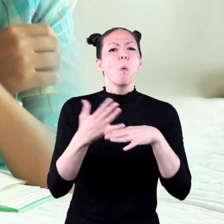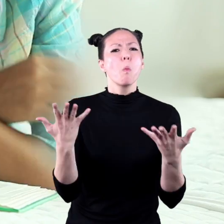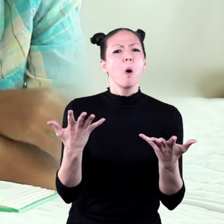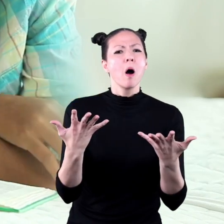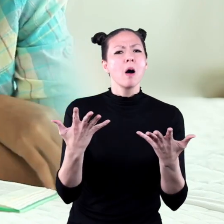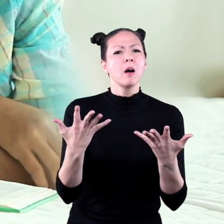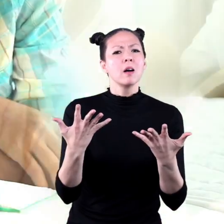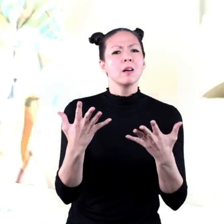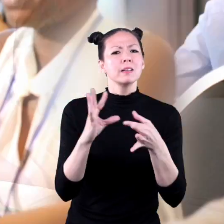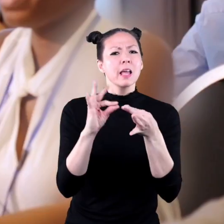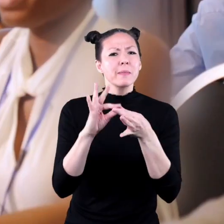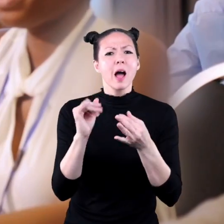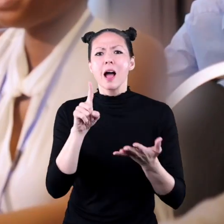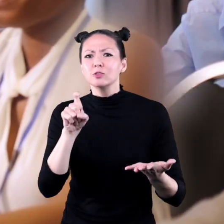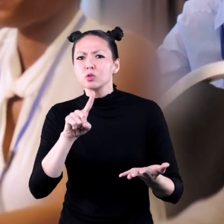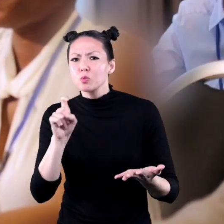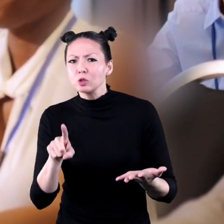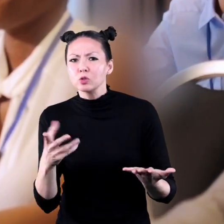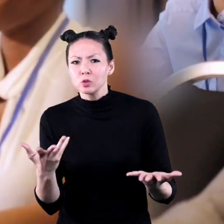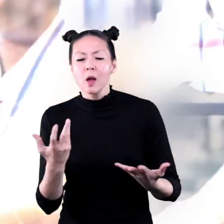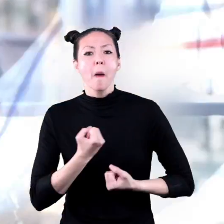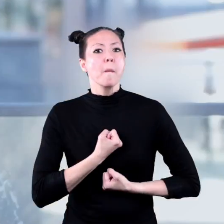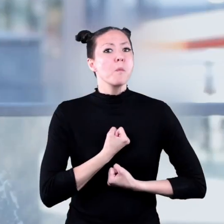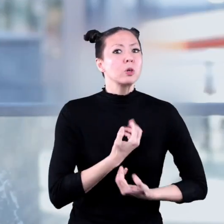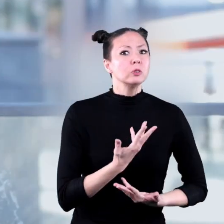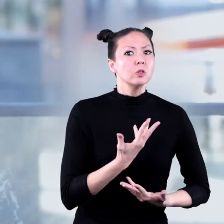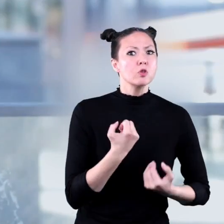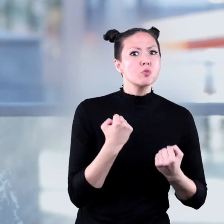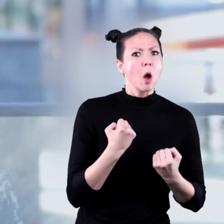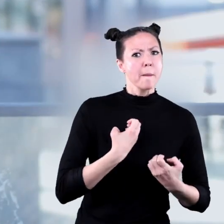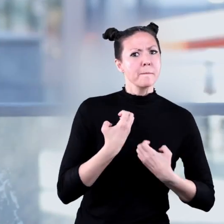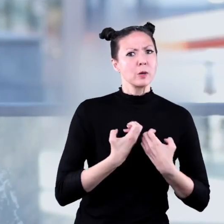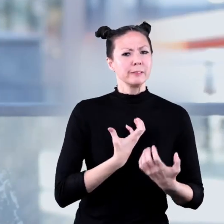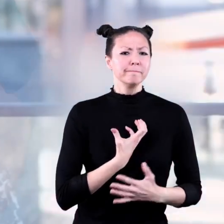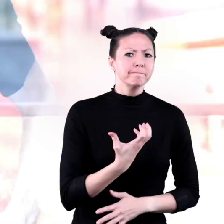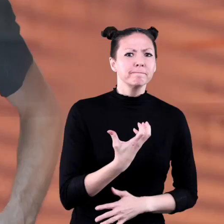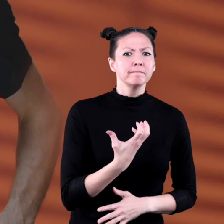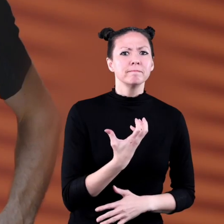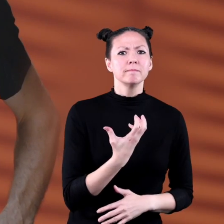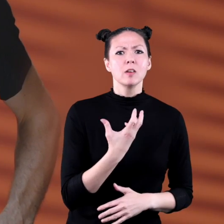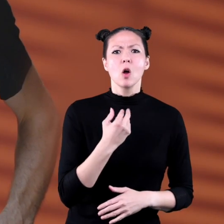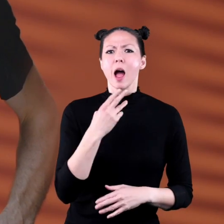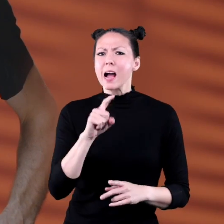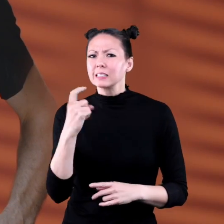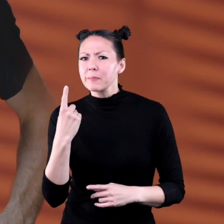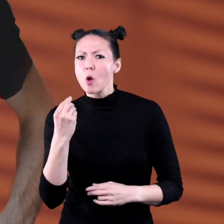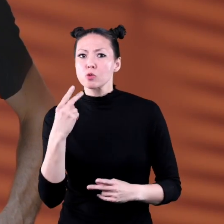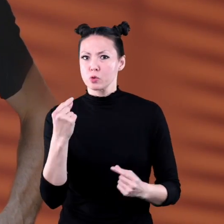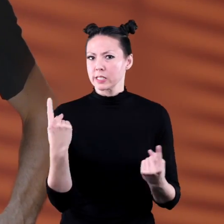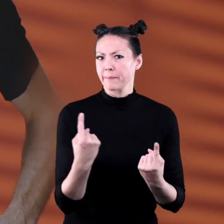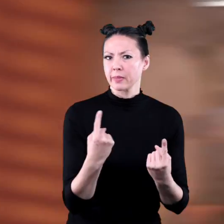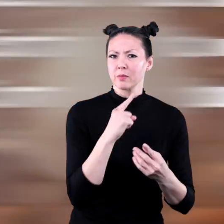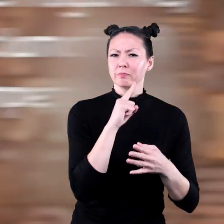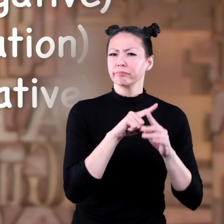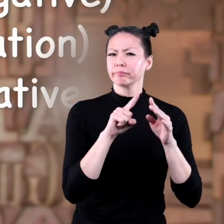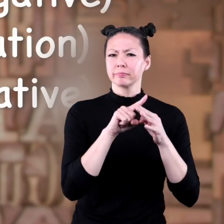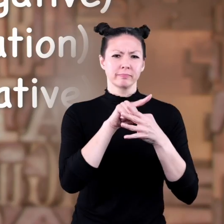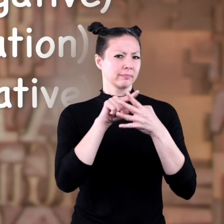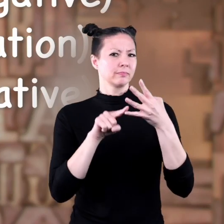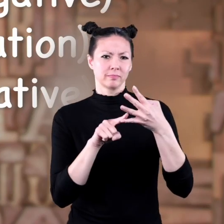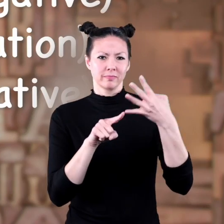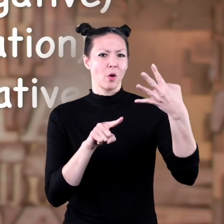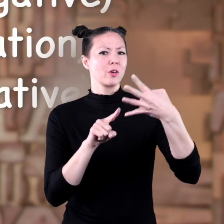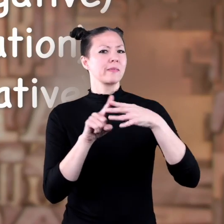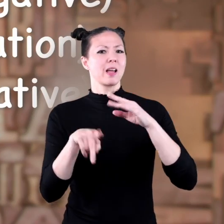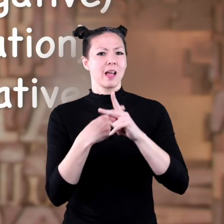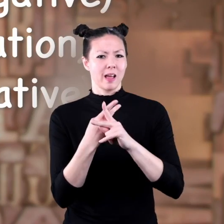you're stating something, asking a question, expressing a strong emotion, or asking somebody to do something. So